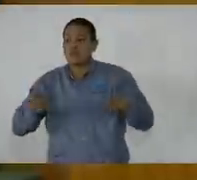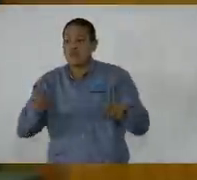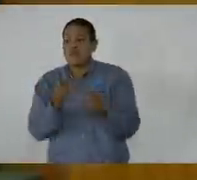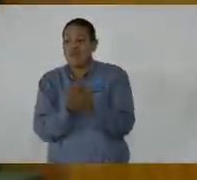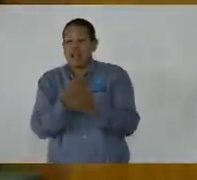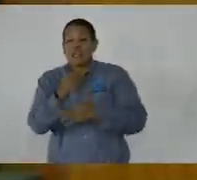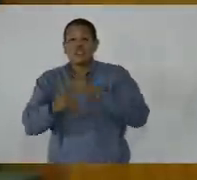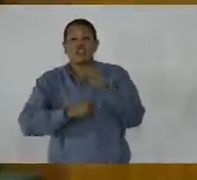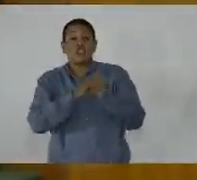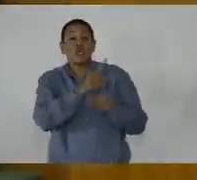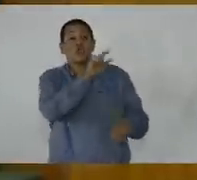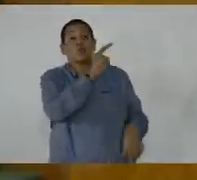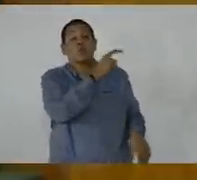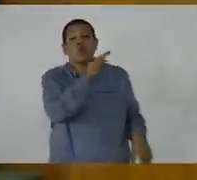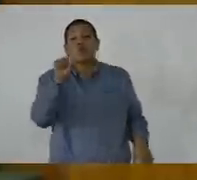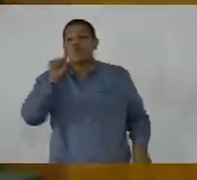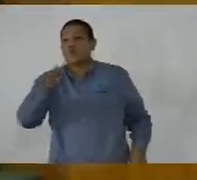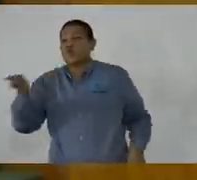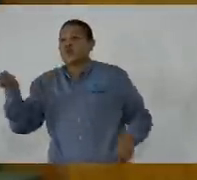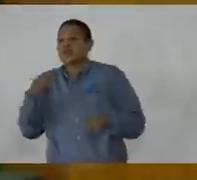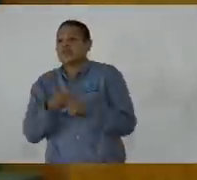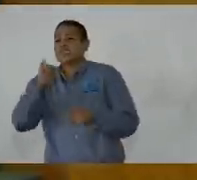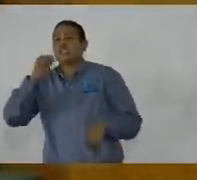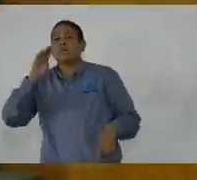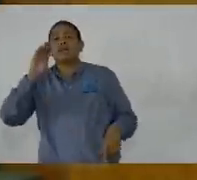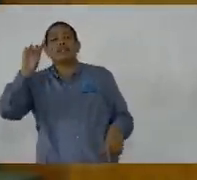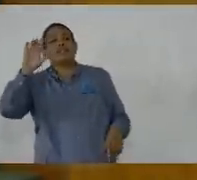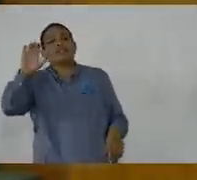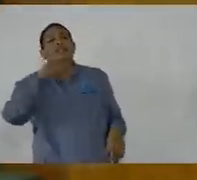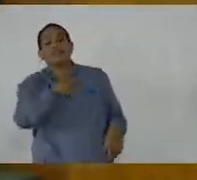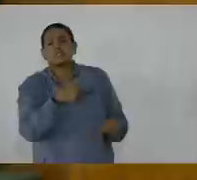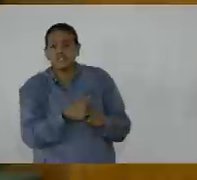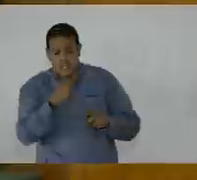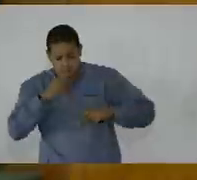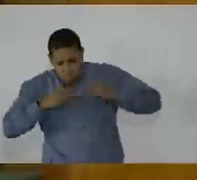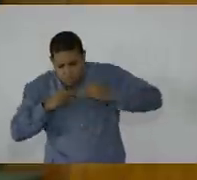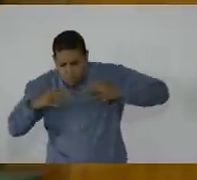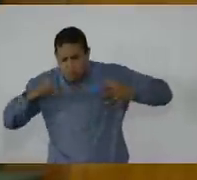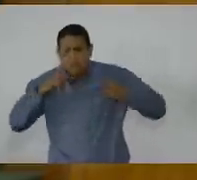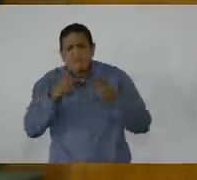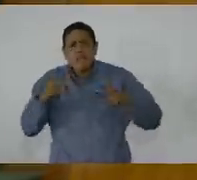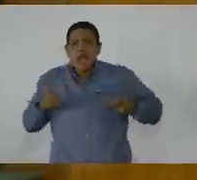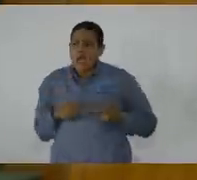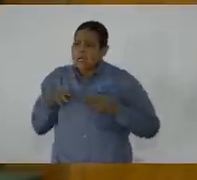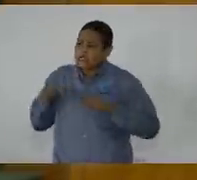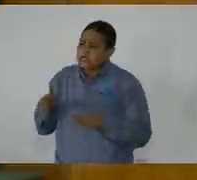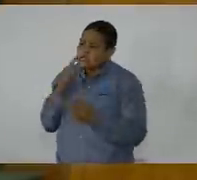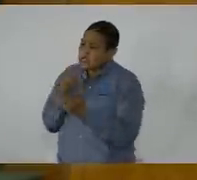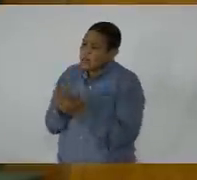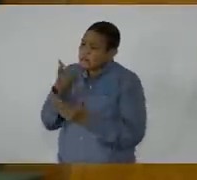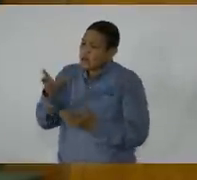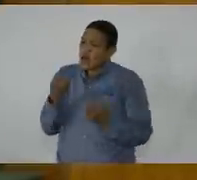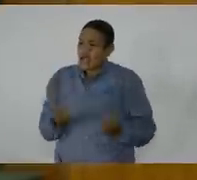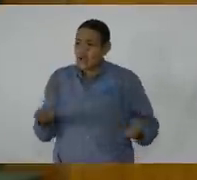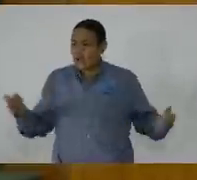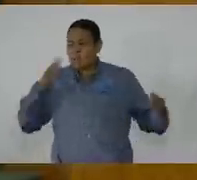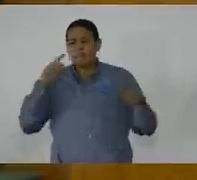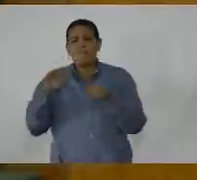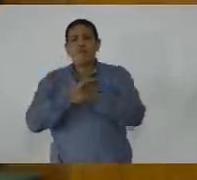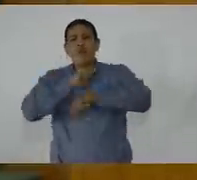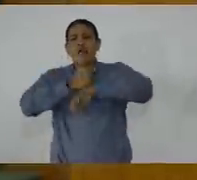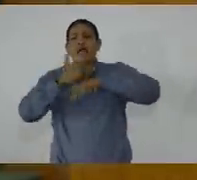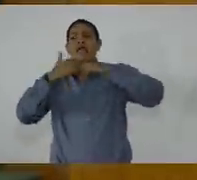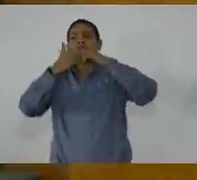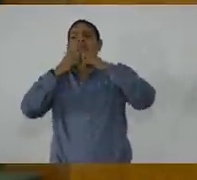year 2021-22, the JBDC built out the facility, procured the equipment to fully establish